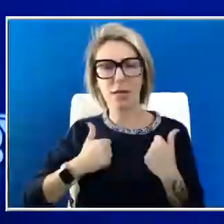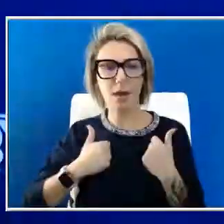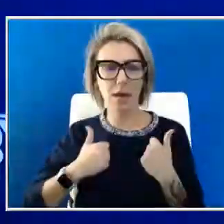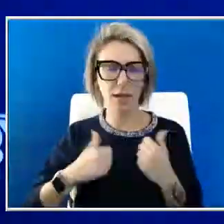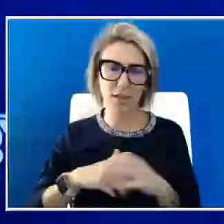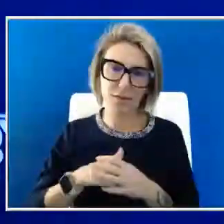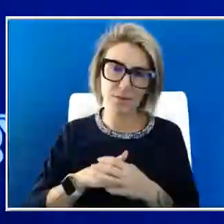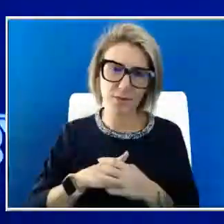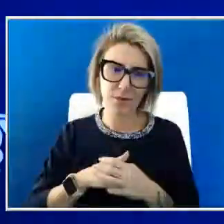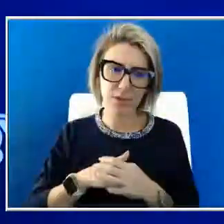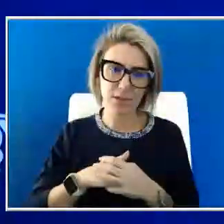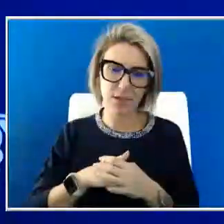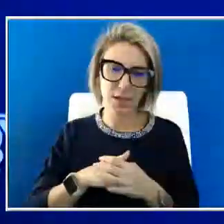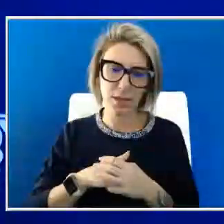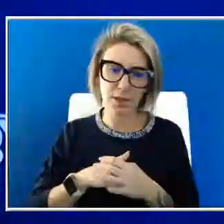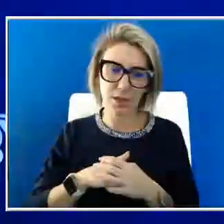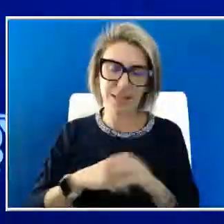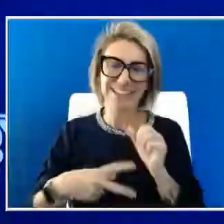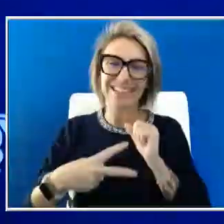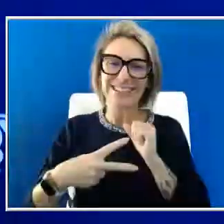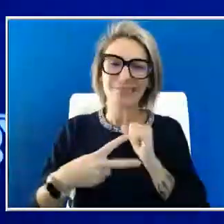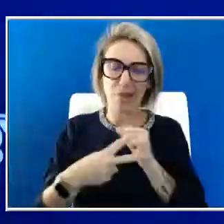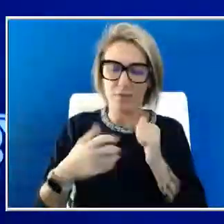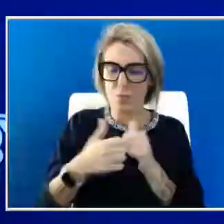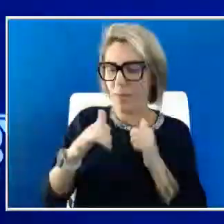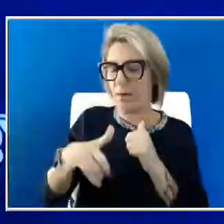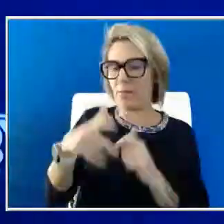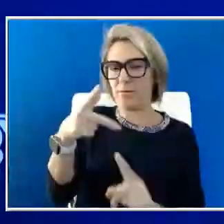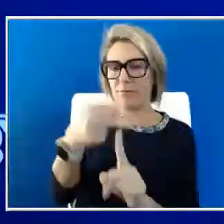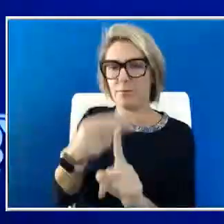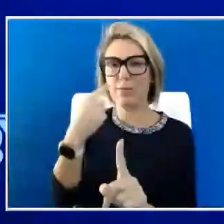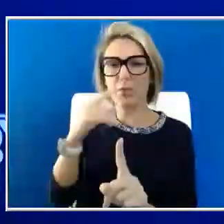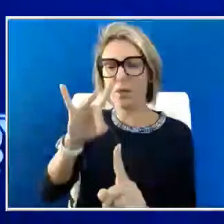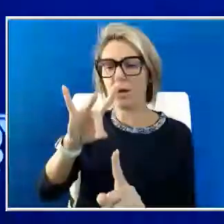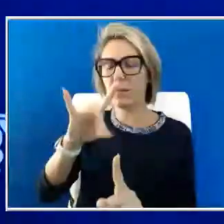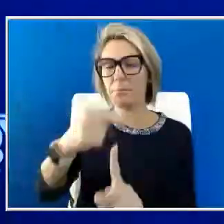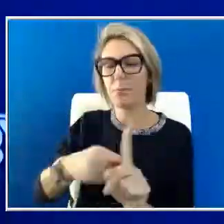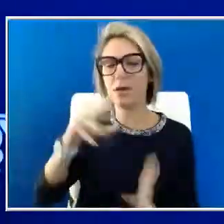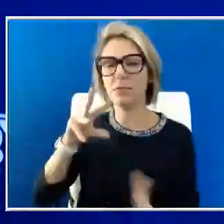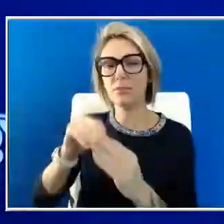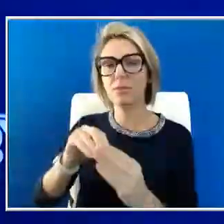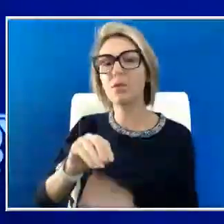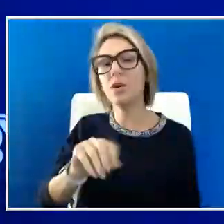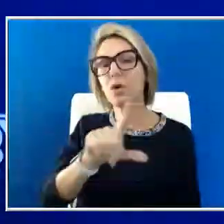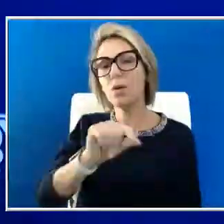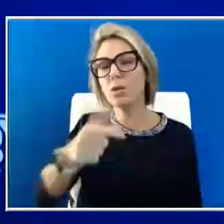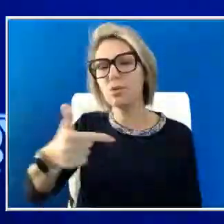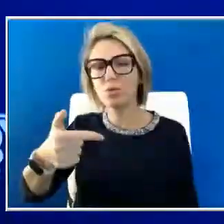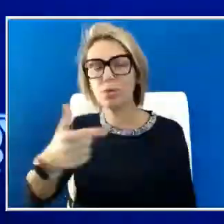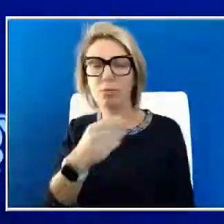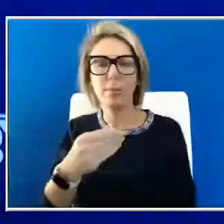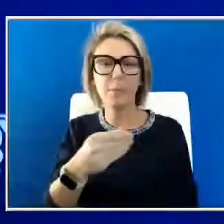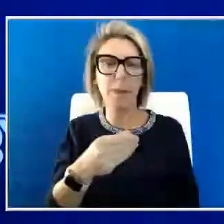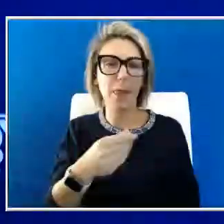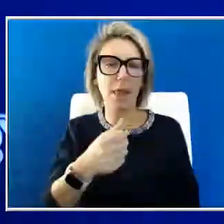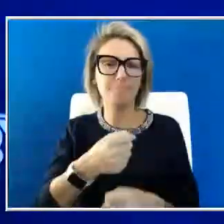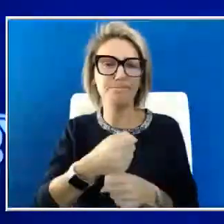saved with the vaccines for that 8 months that you talked about in 2021. And then they extrapolated that